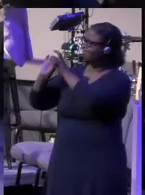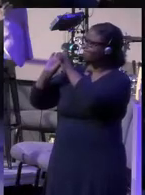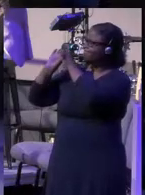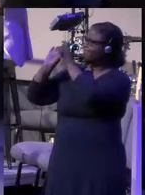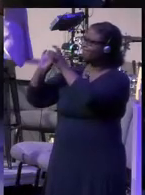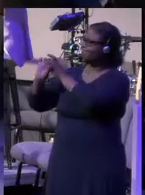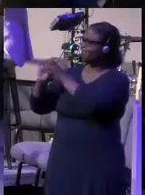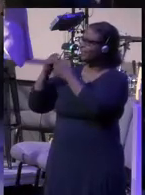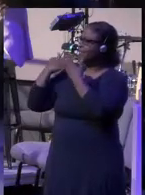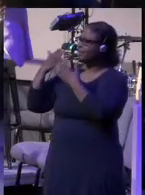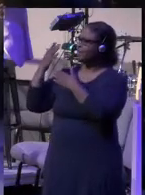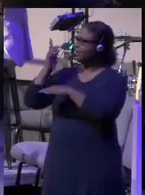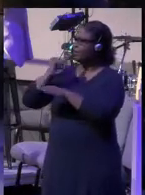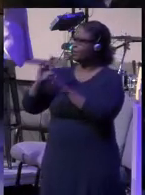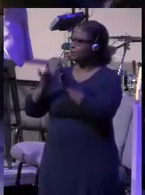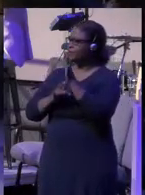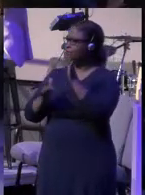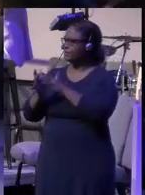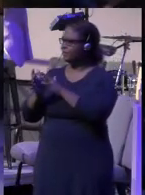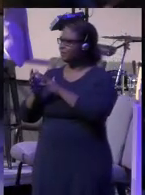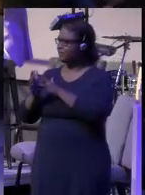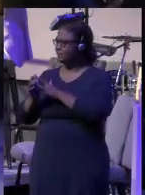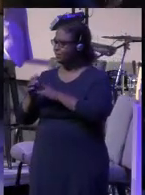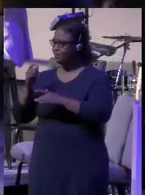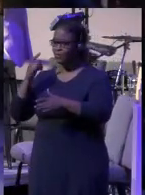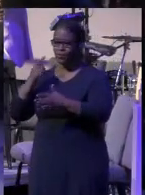Thank you, Lord Jesus, for your friendship, Jesus.